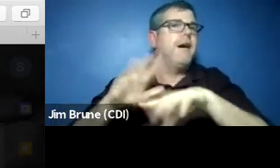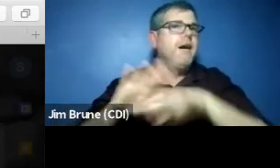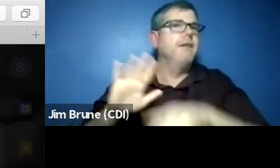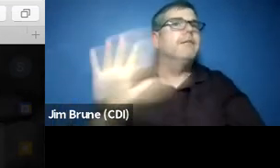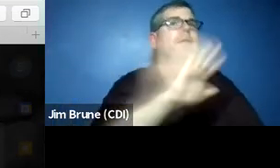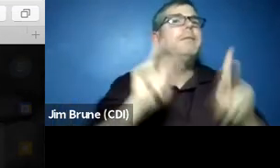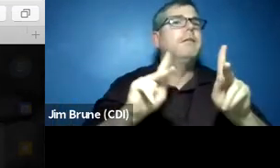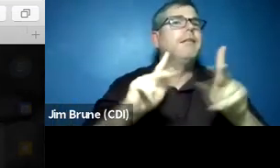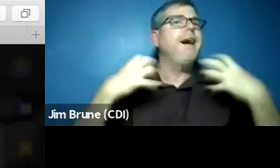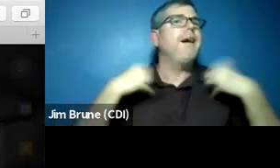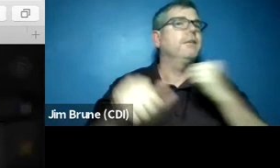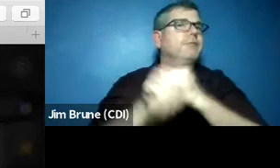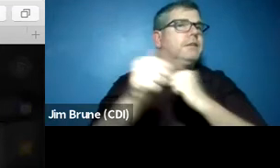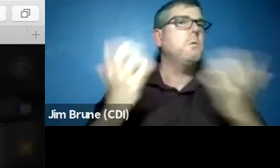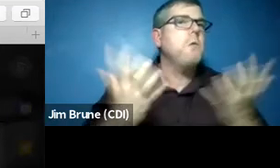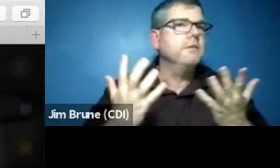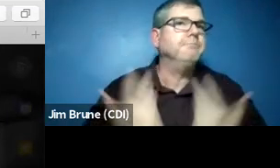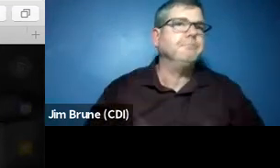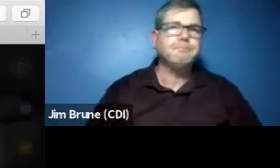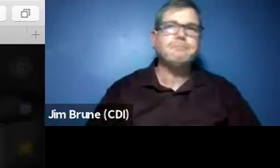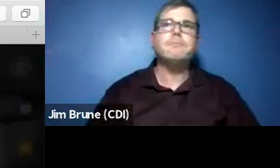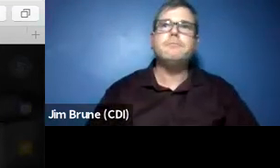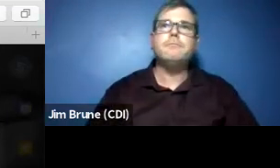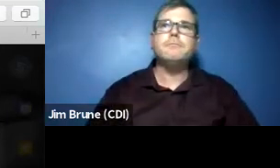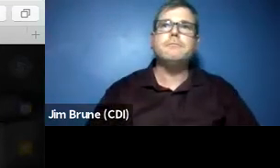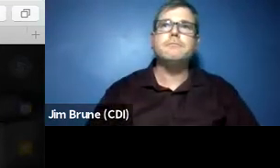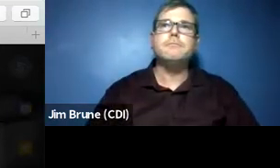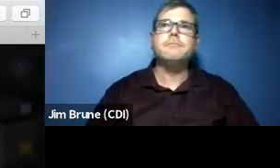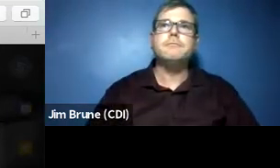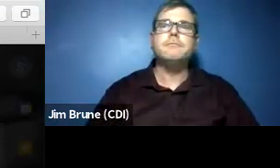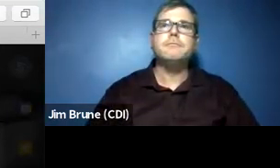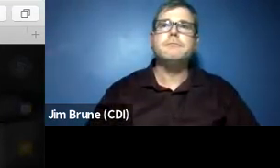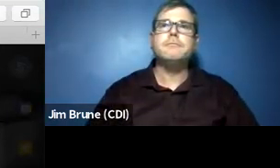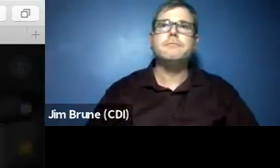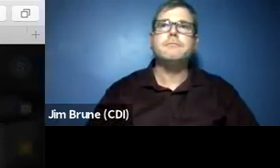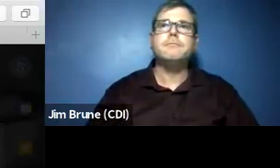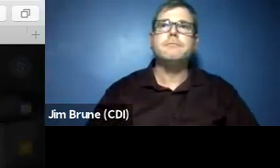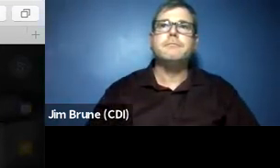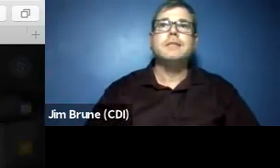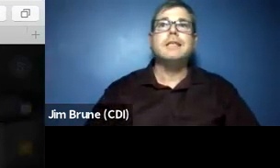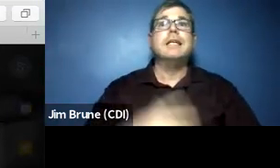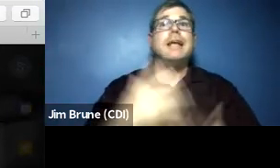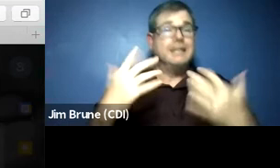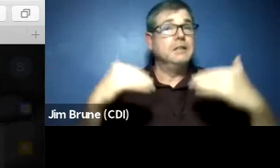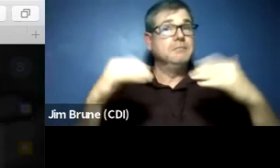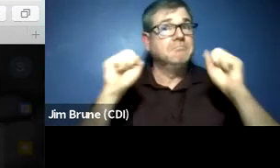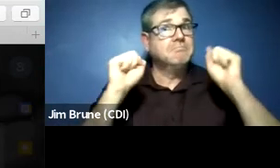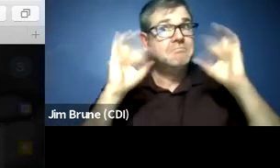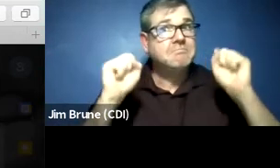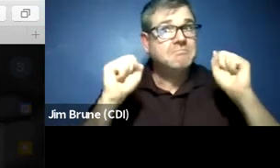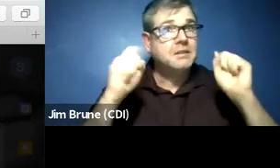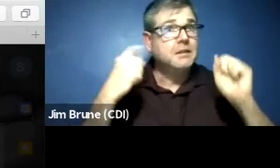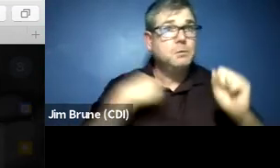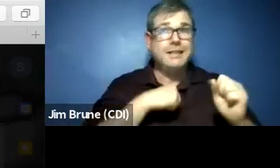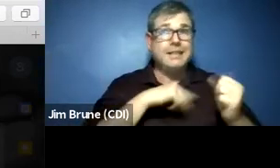Okay, and it's pretty amazing. So, you know, from those studies we saw, it was like, you know,